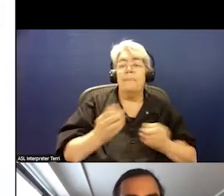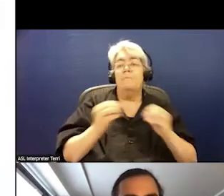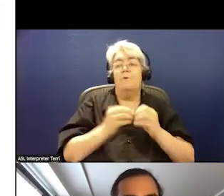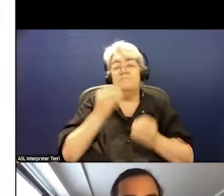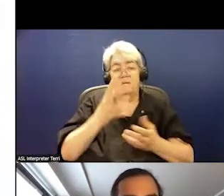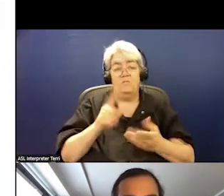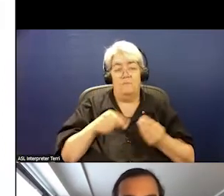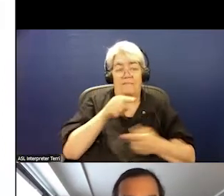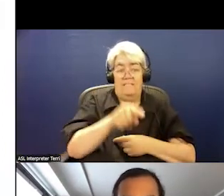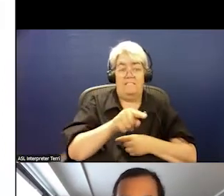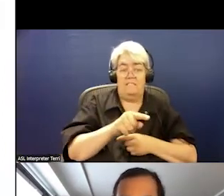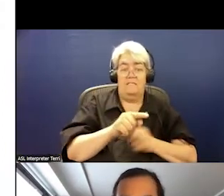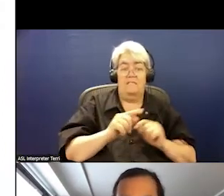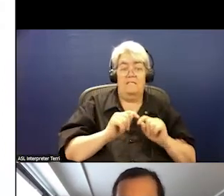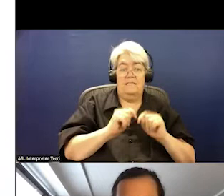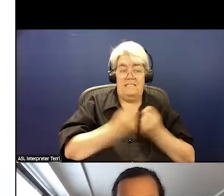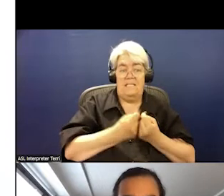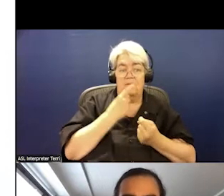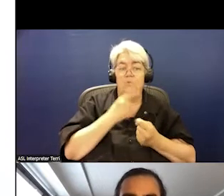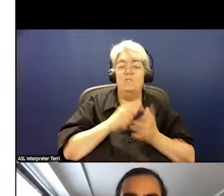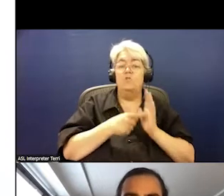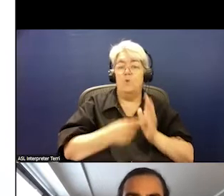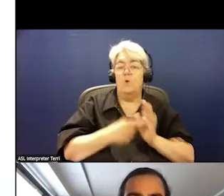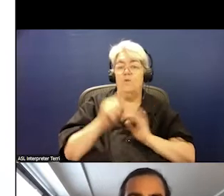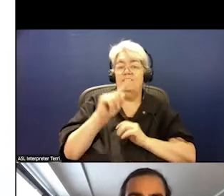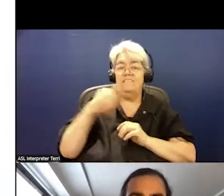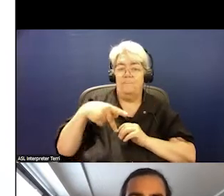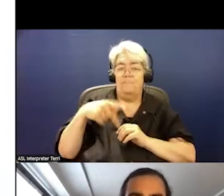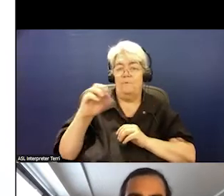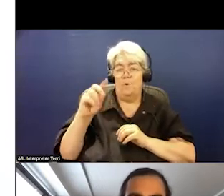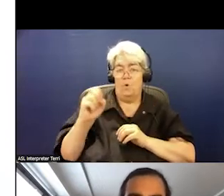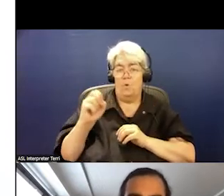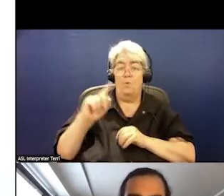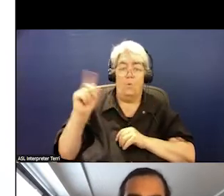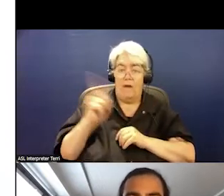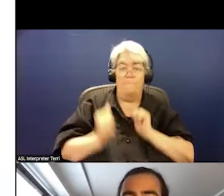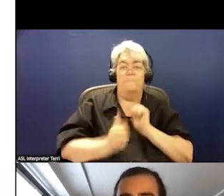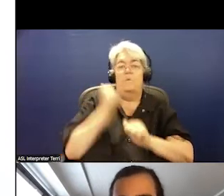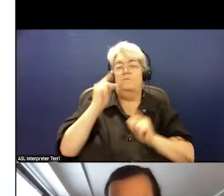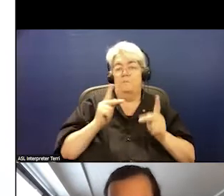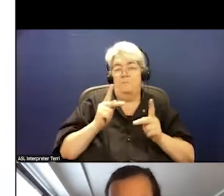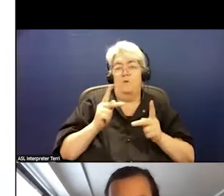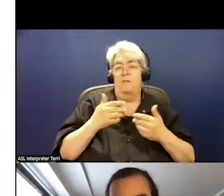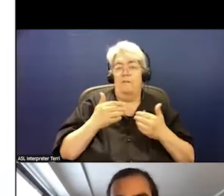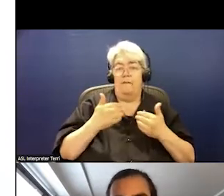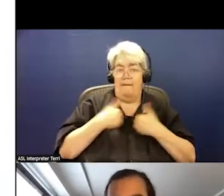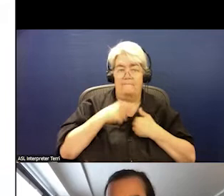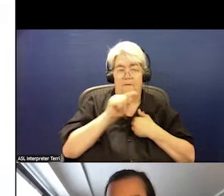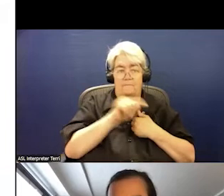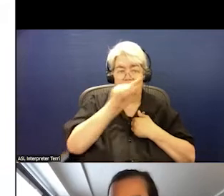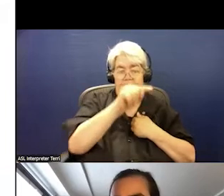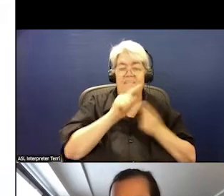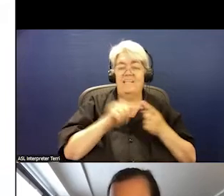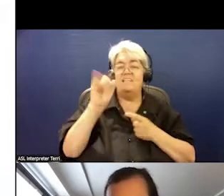So we created a heat map by zip code, and you can see that in the center part of San Francisco, so some of